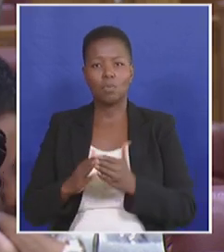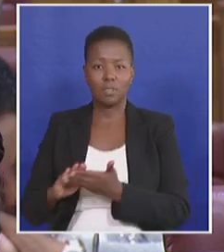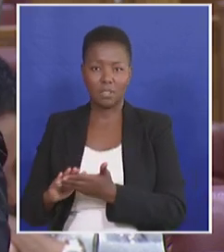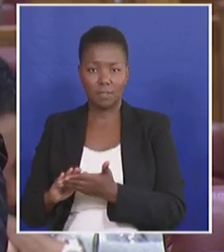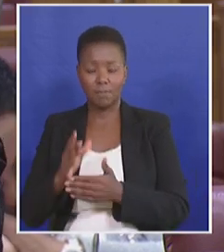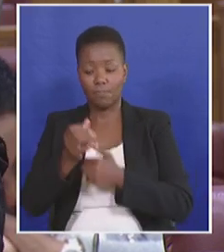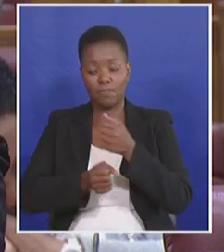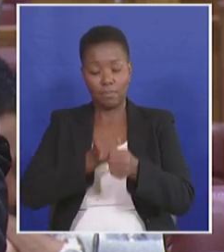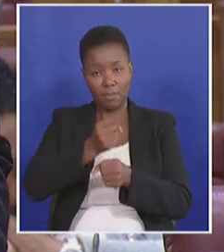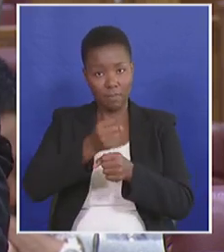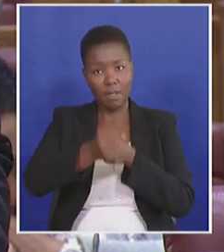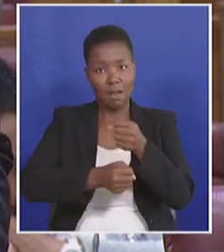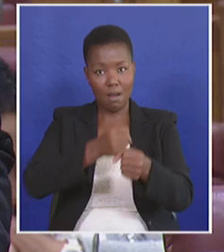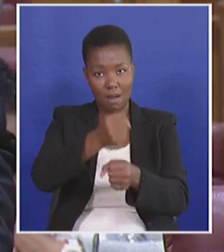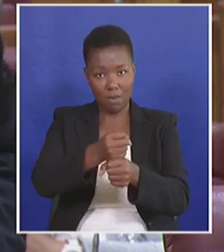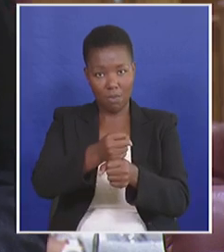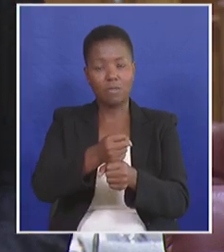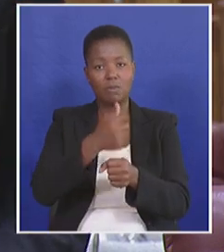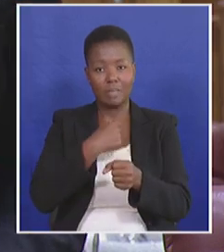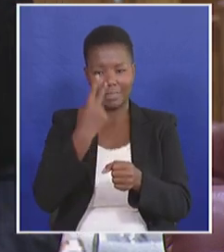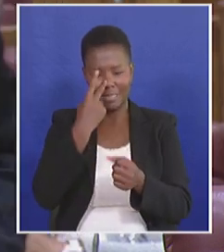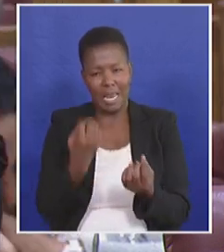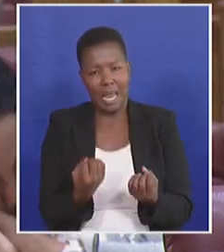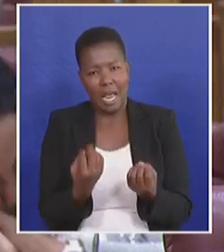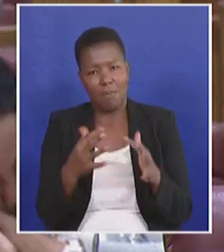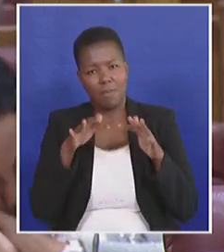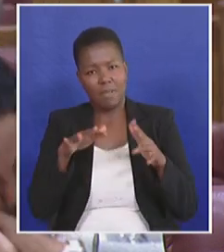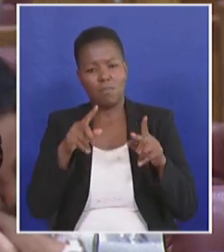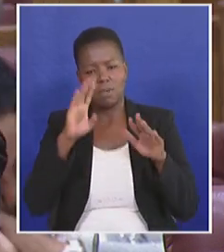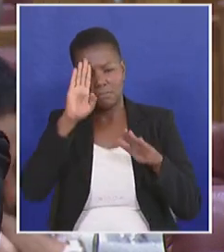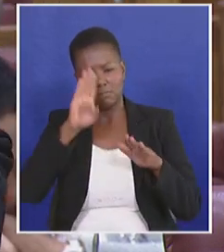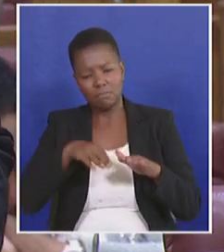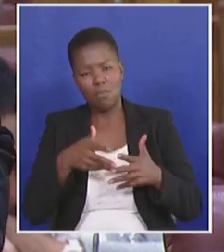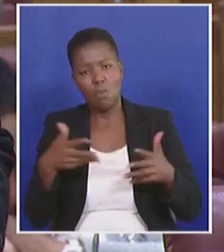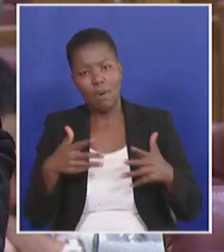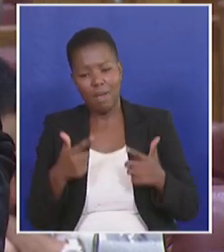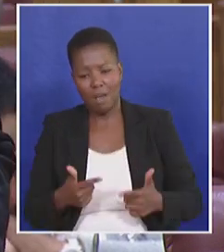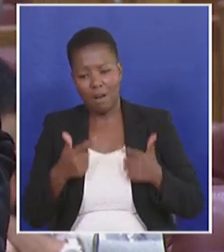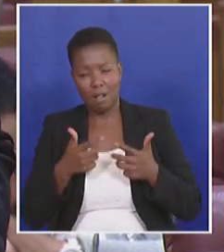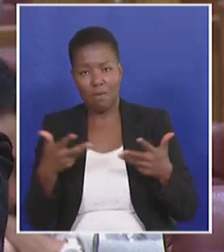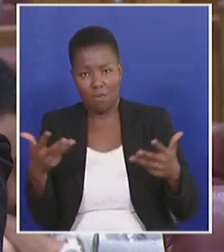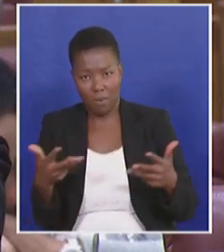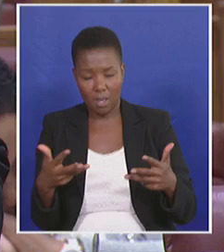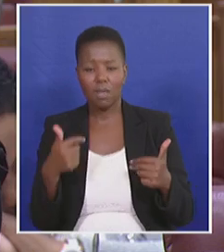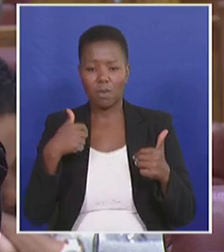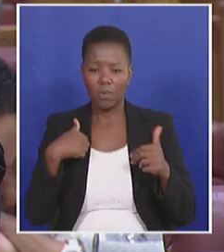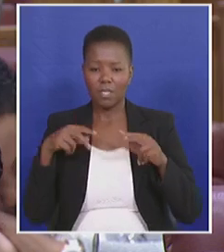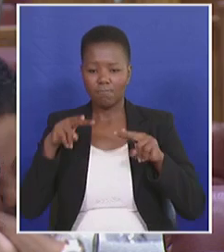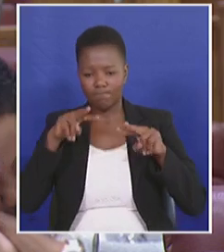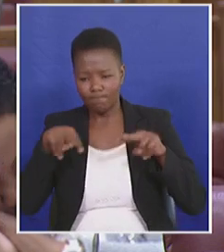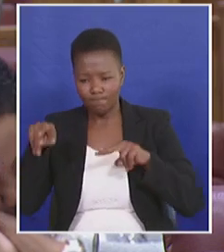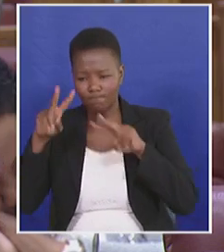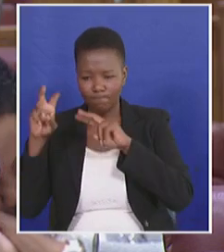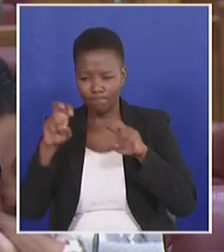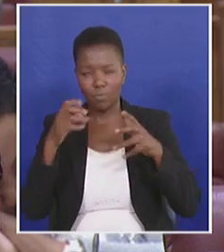Annually, all relevant demographic data and or information is collected, analyzed for adjustment